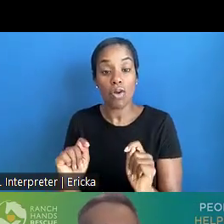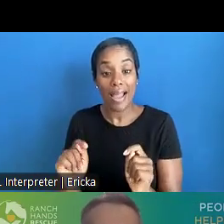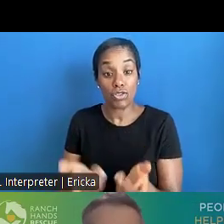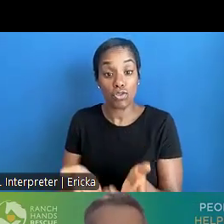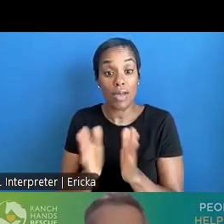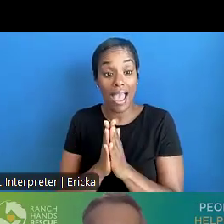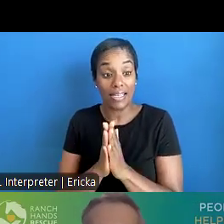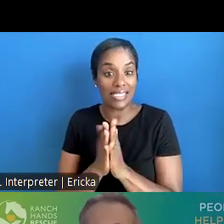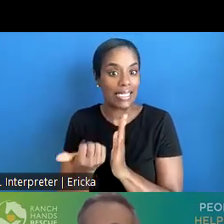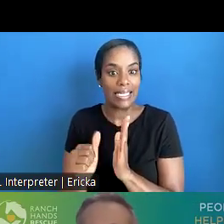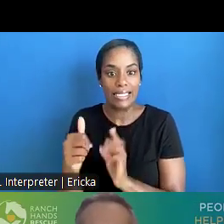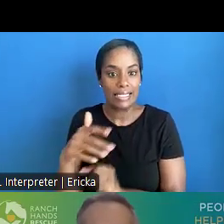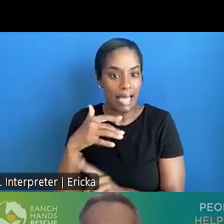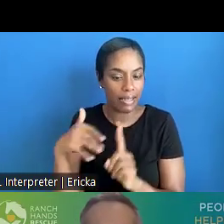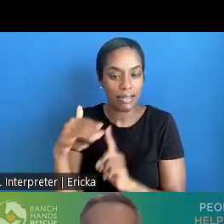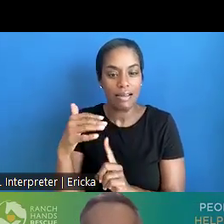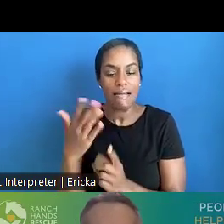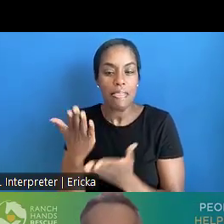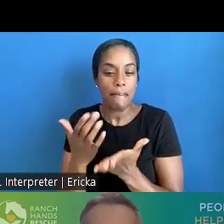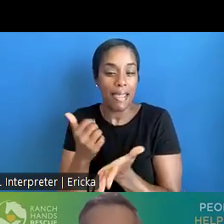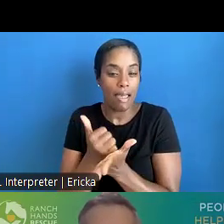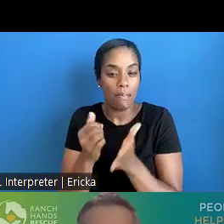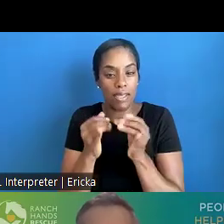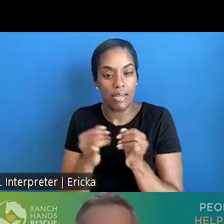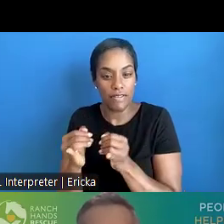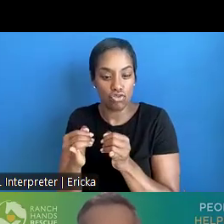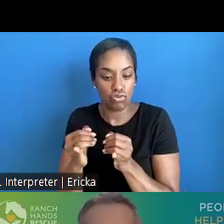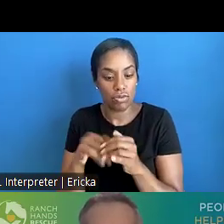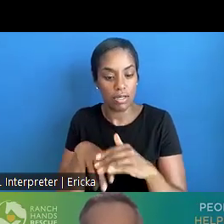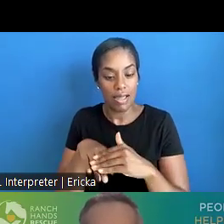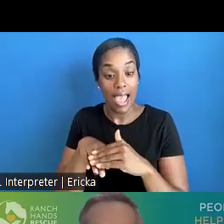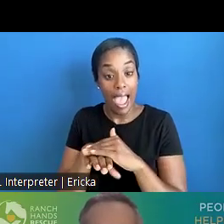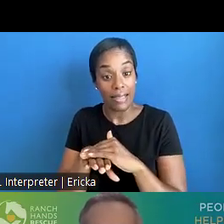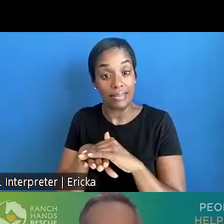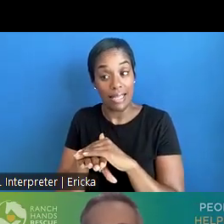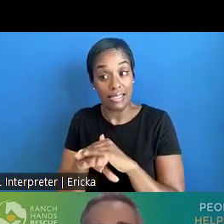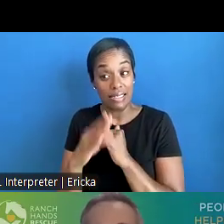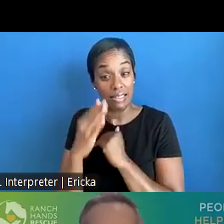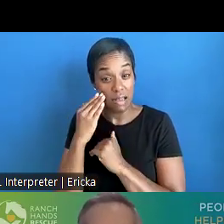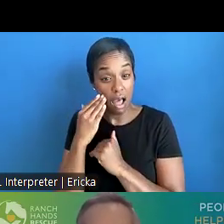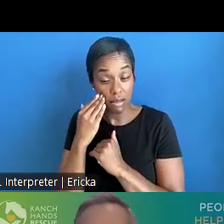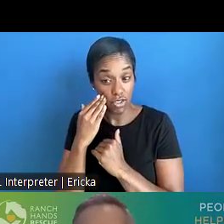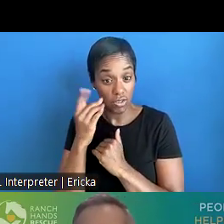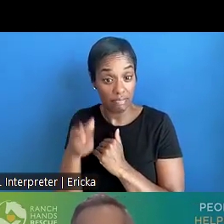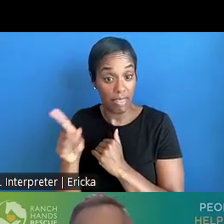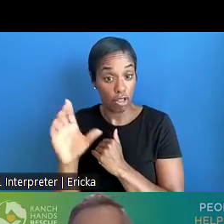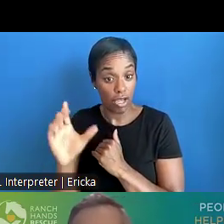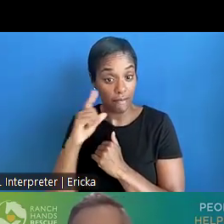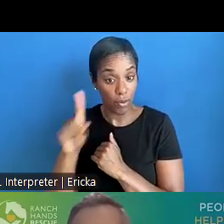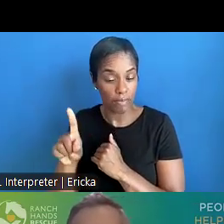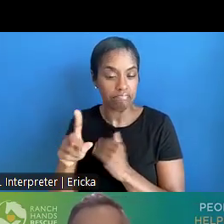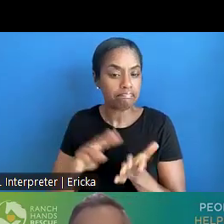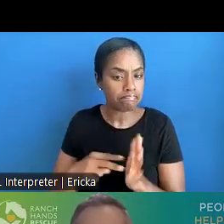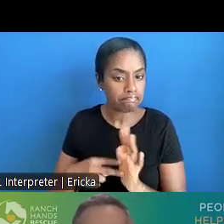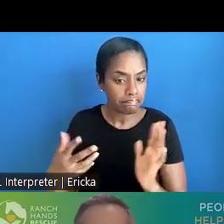in any setting that might help the individual access the knowledge that you're looking for. And what I mean by